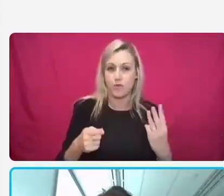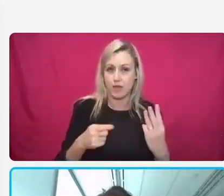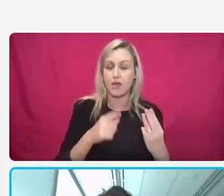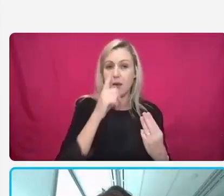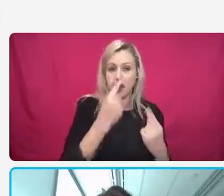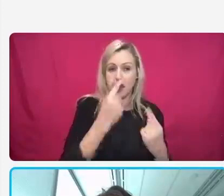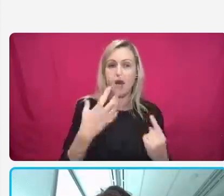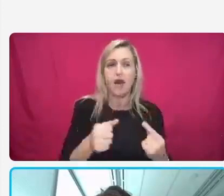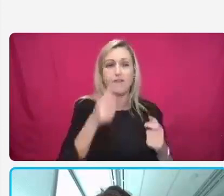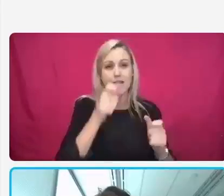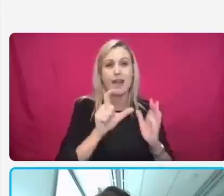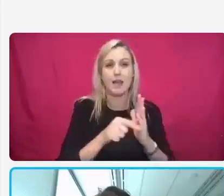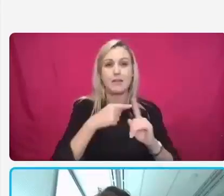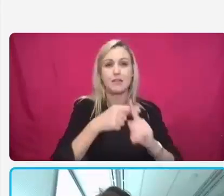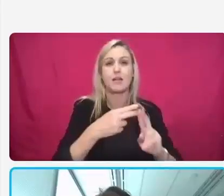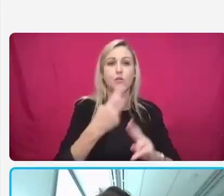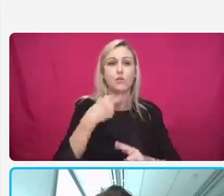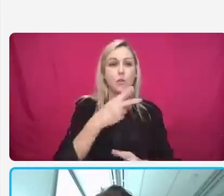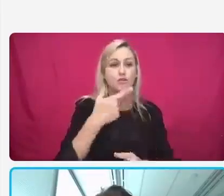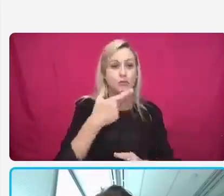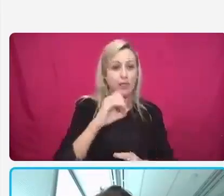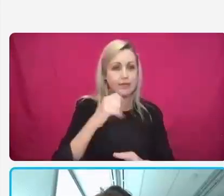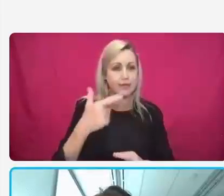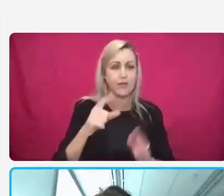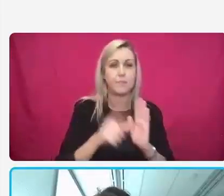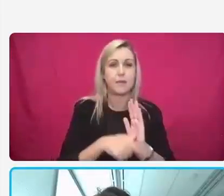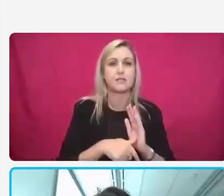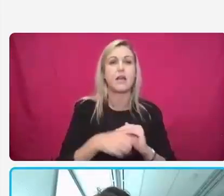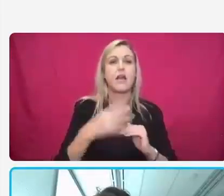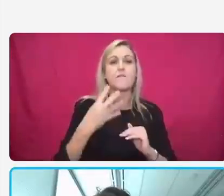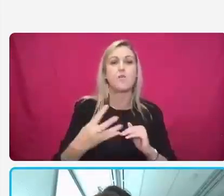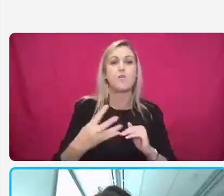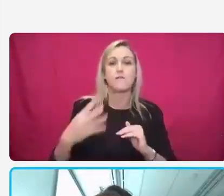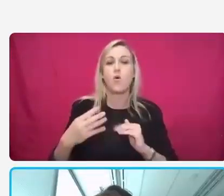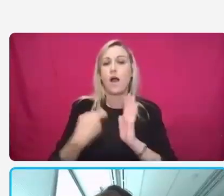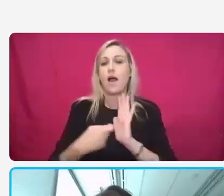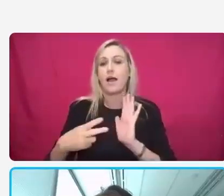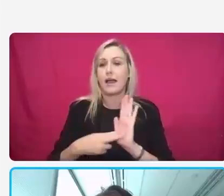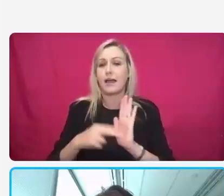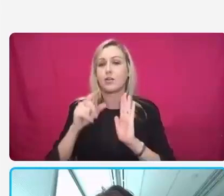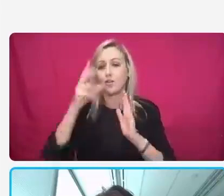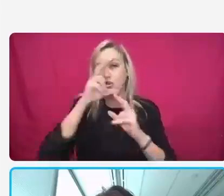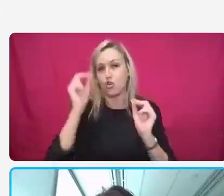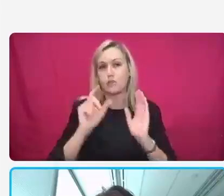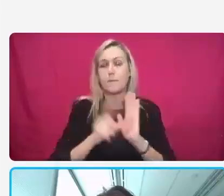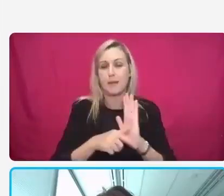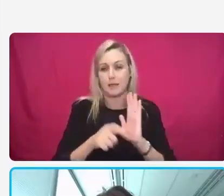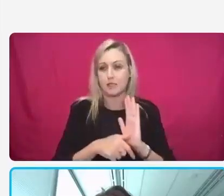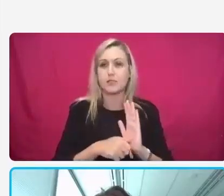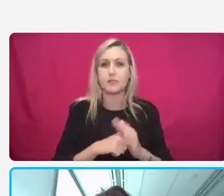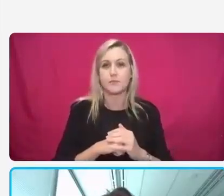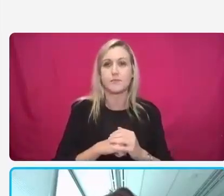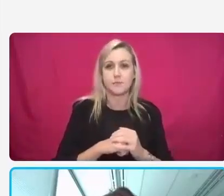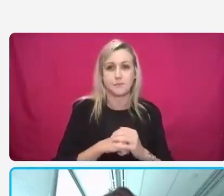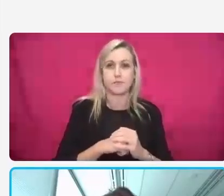minute target of 207 minutes and 44 registered nurse minutes for this facility's resident cohort.